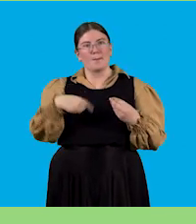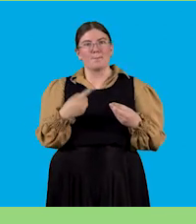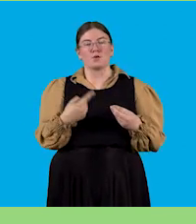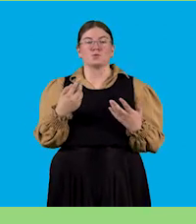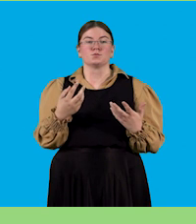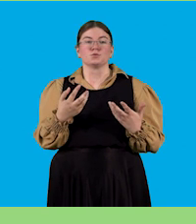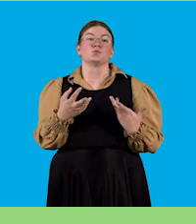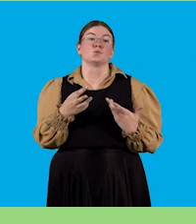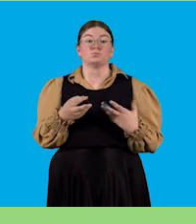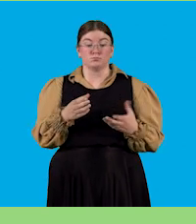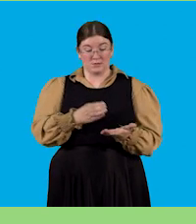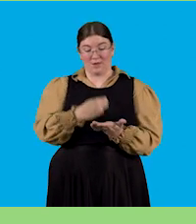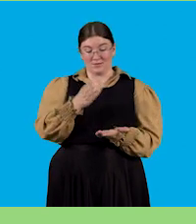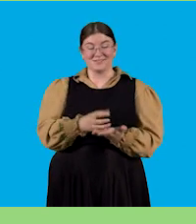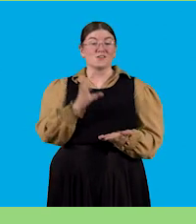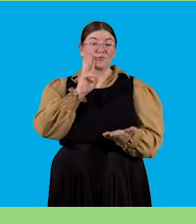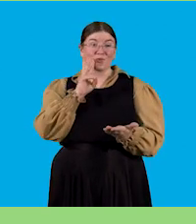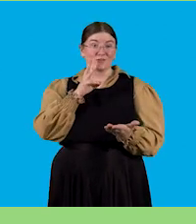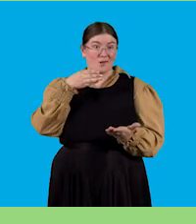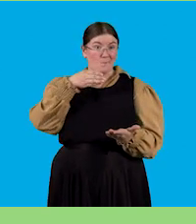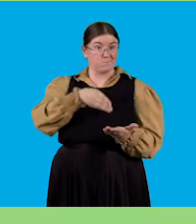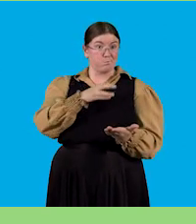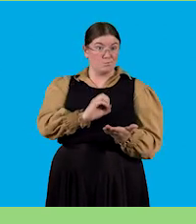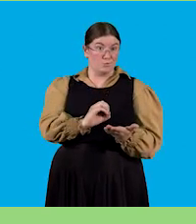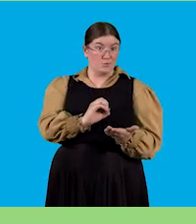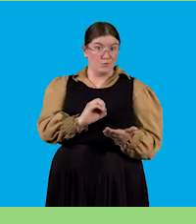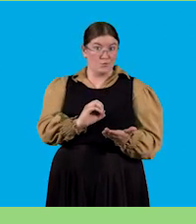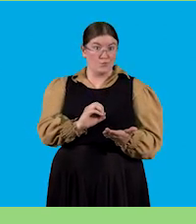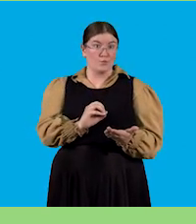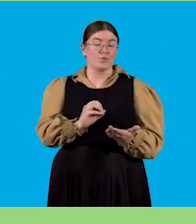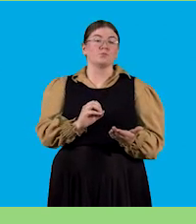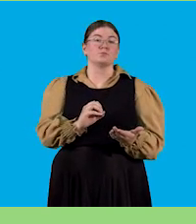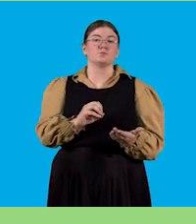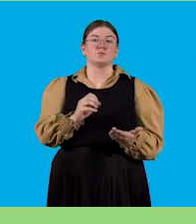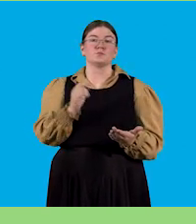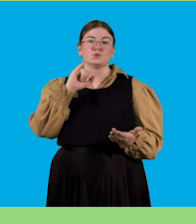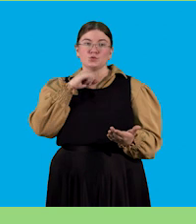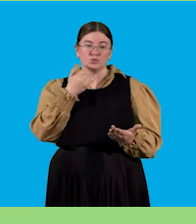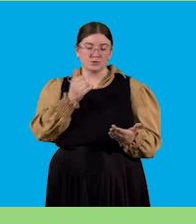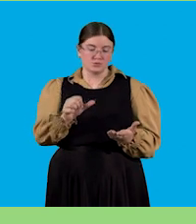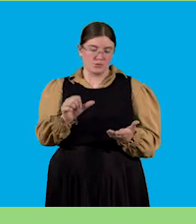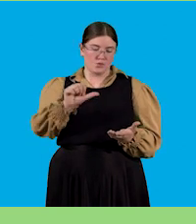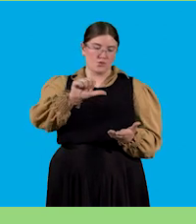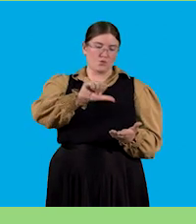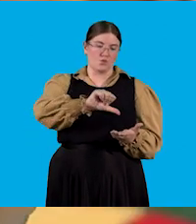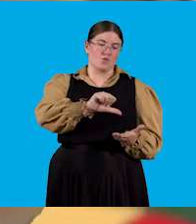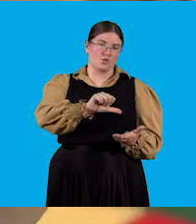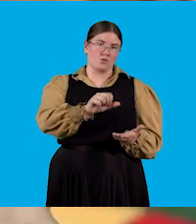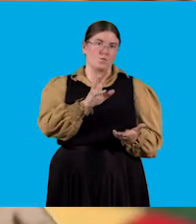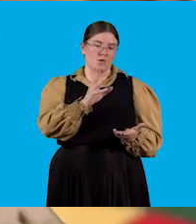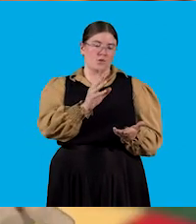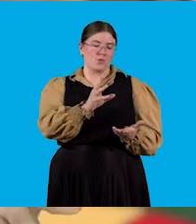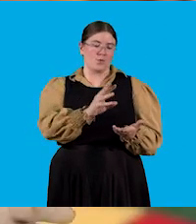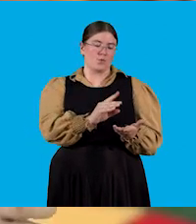a glass filled with water. The concentrated syrup is most likely to settle at the bottom, and if you stir or wait